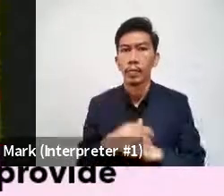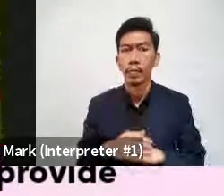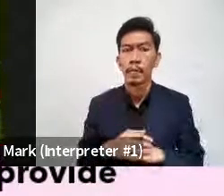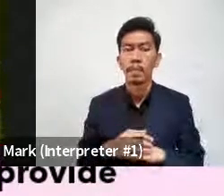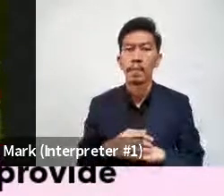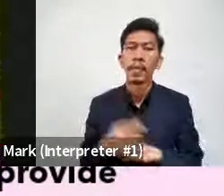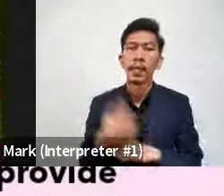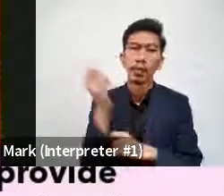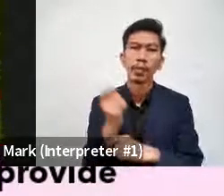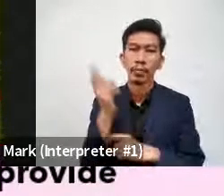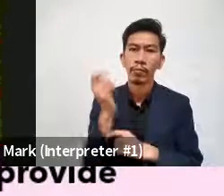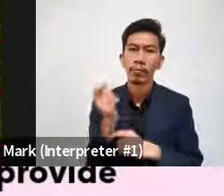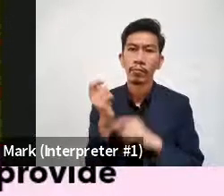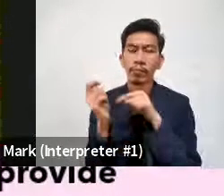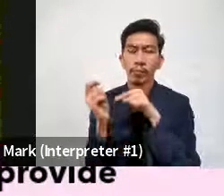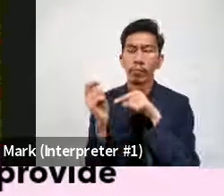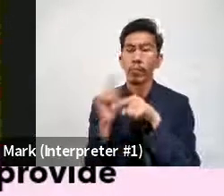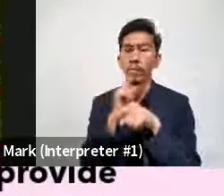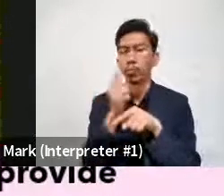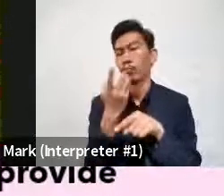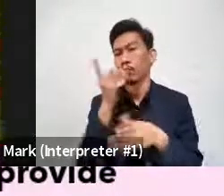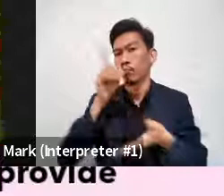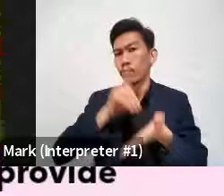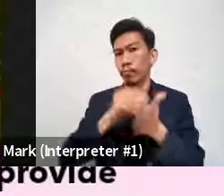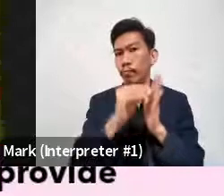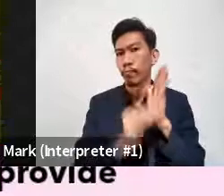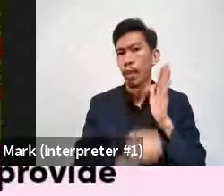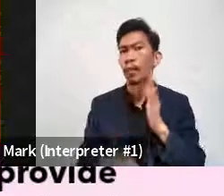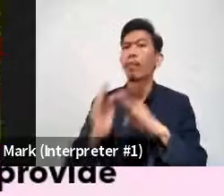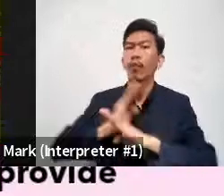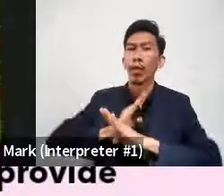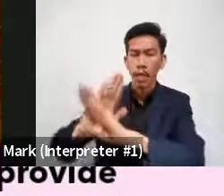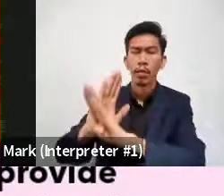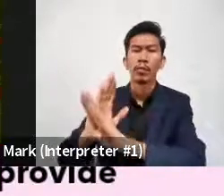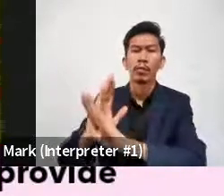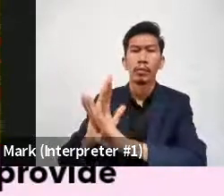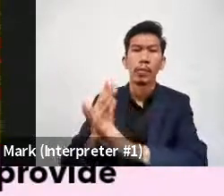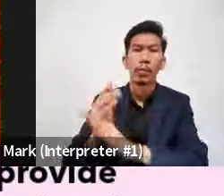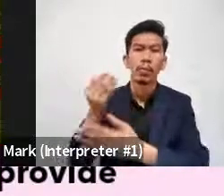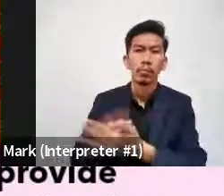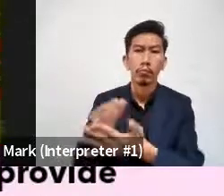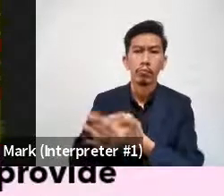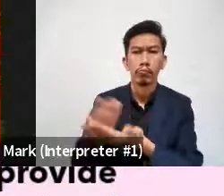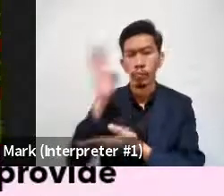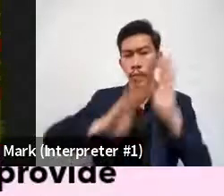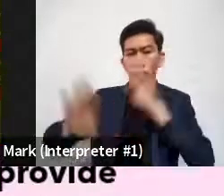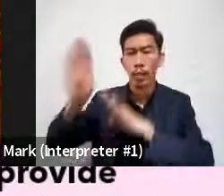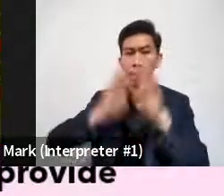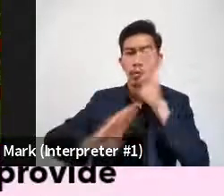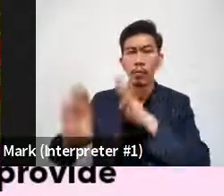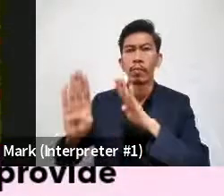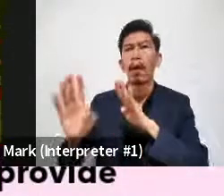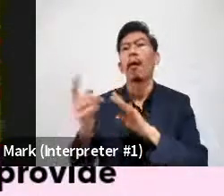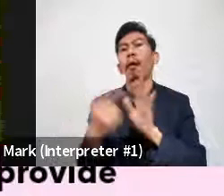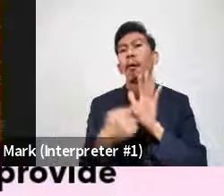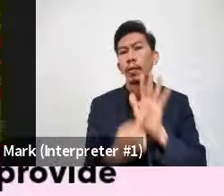Insurance has been documented to provide protection against catastrophic illness in other studies, and this was shown